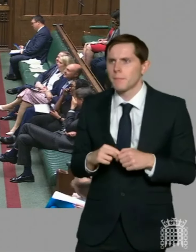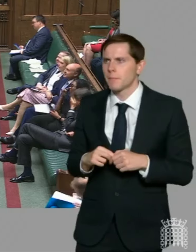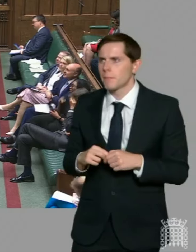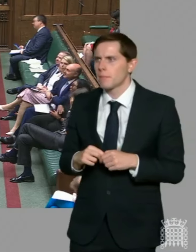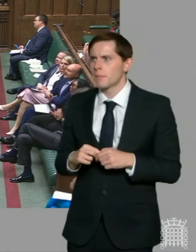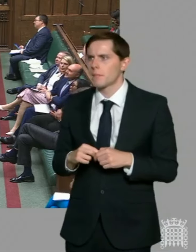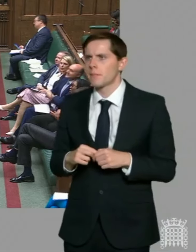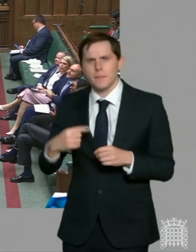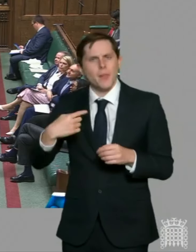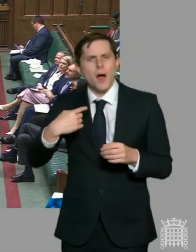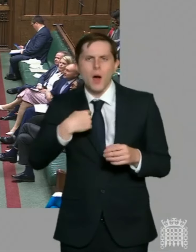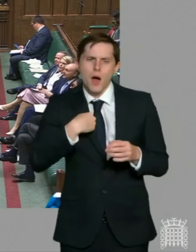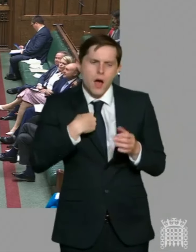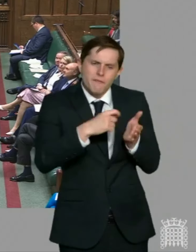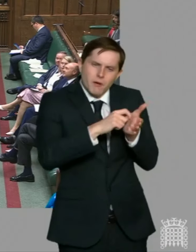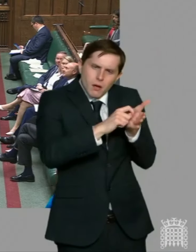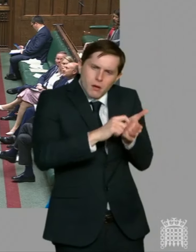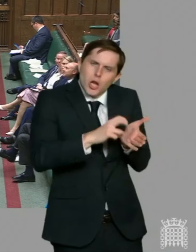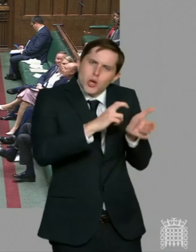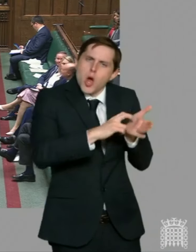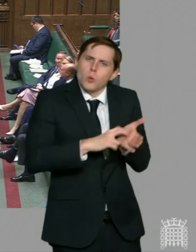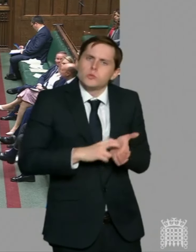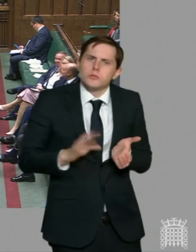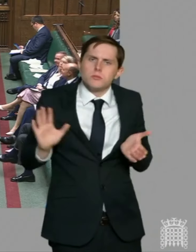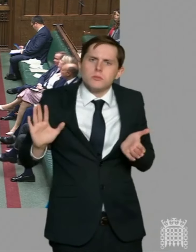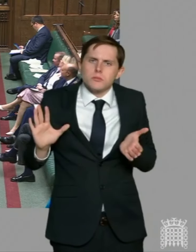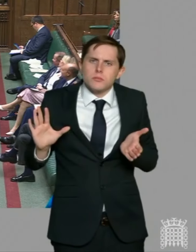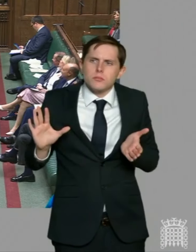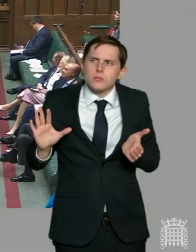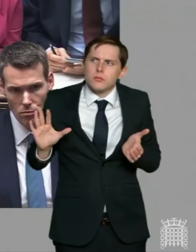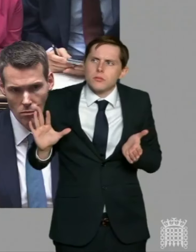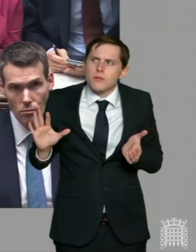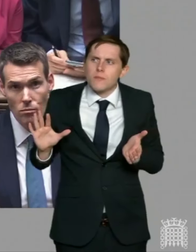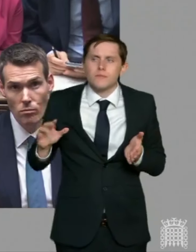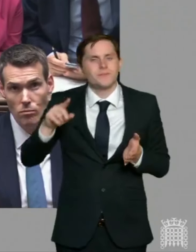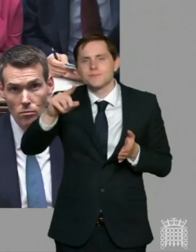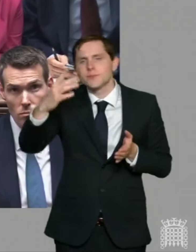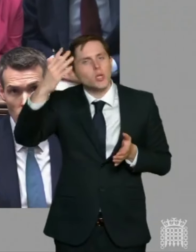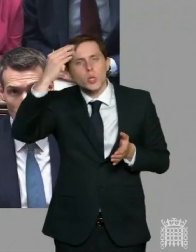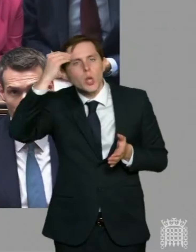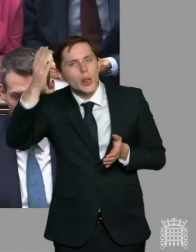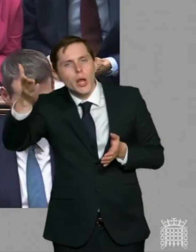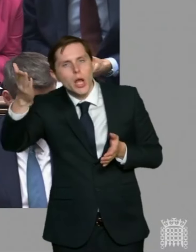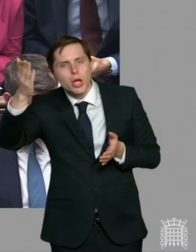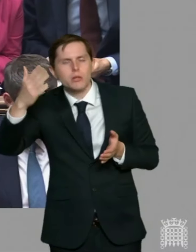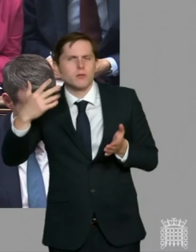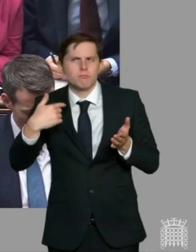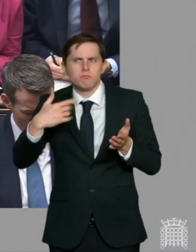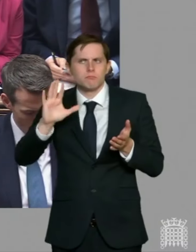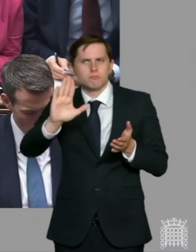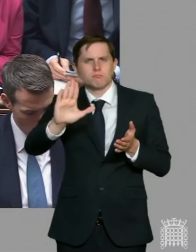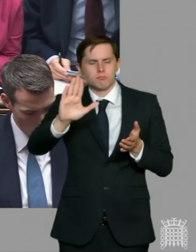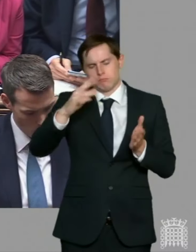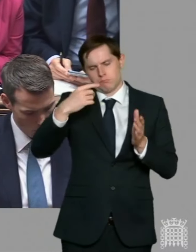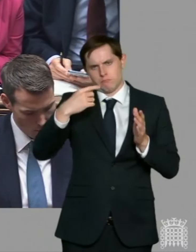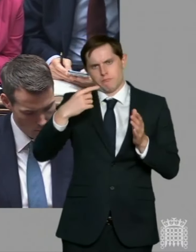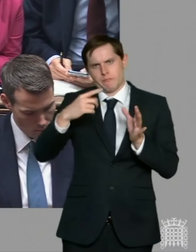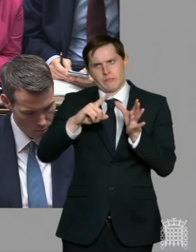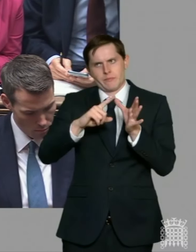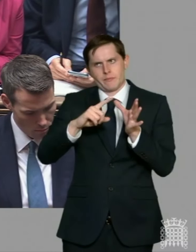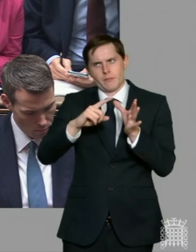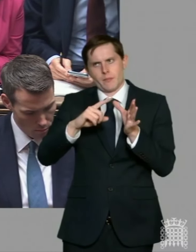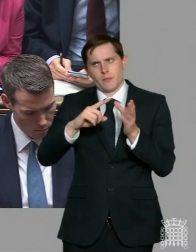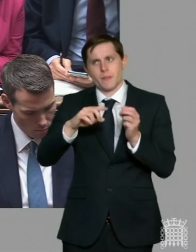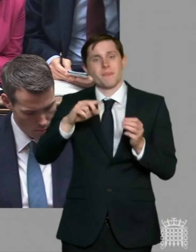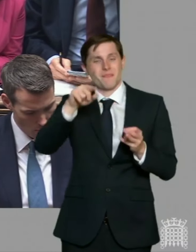her questions. The party opposite is now talking to themselves and not the country. And they talk about,